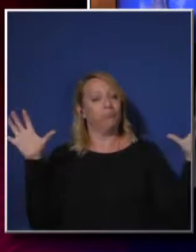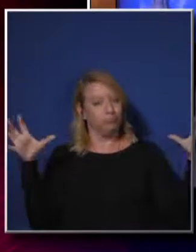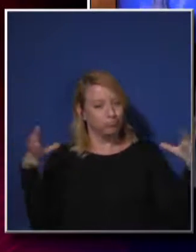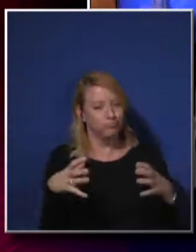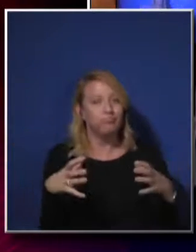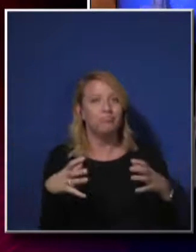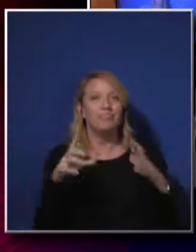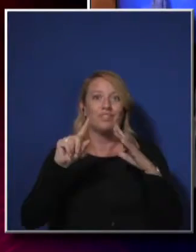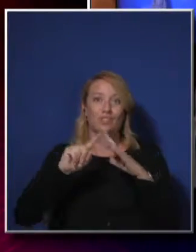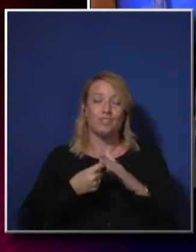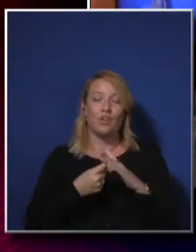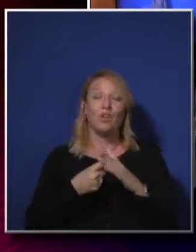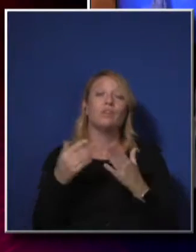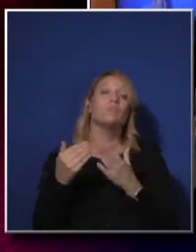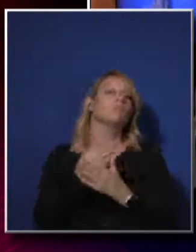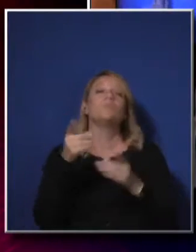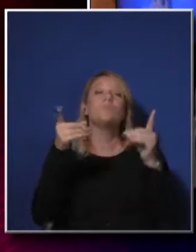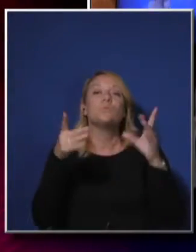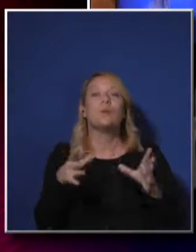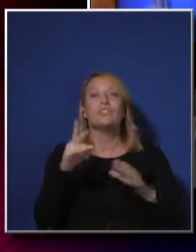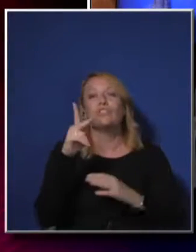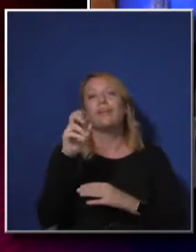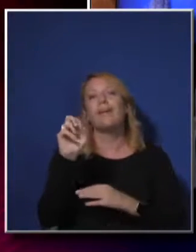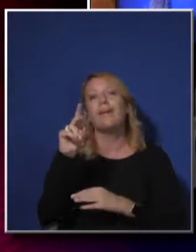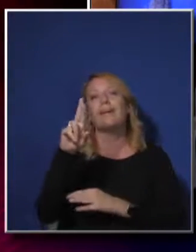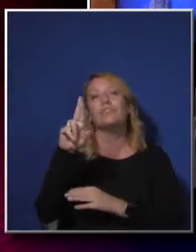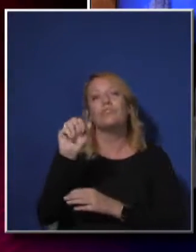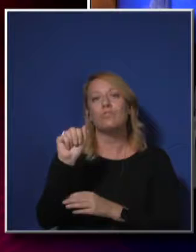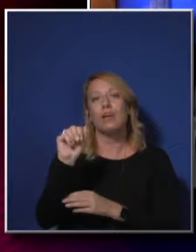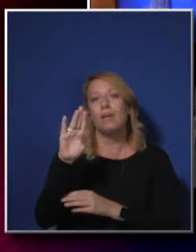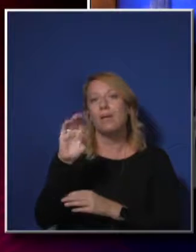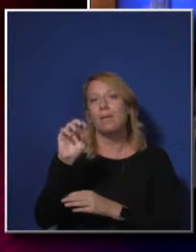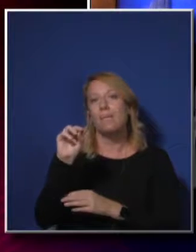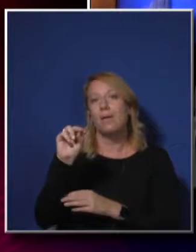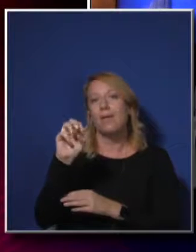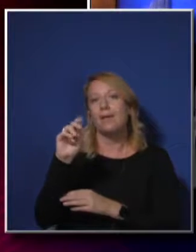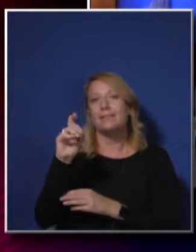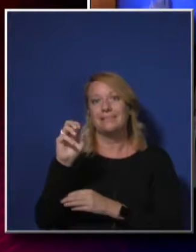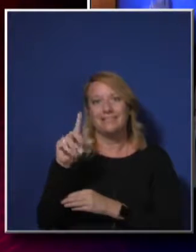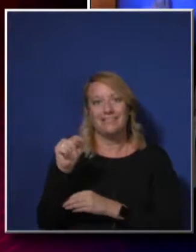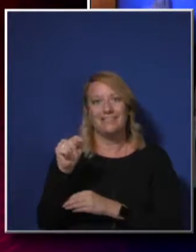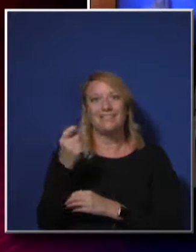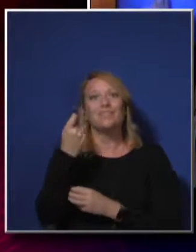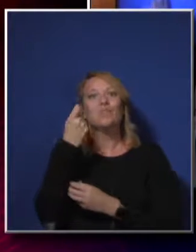Kendra Benedict, the director of the program, just worked